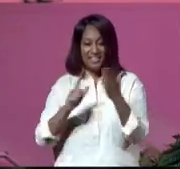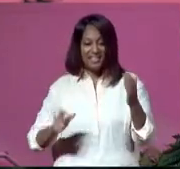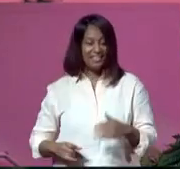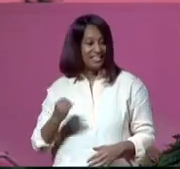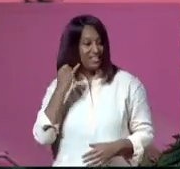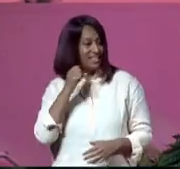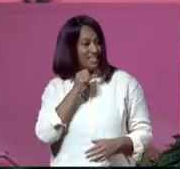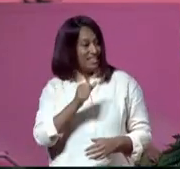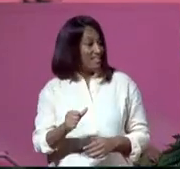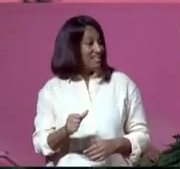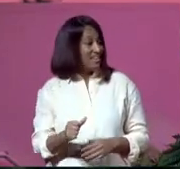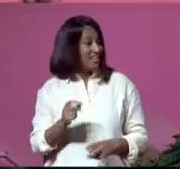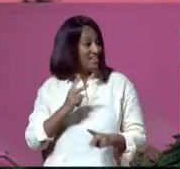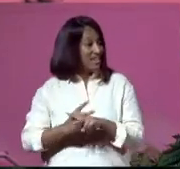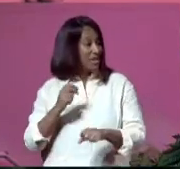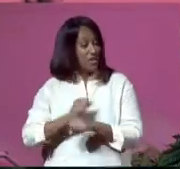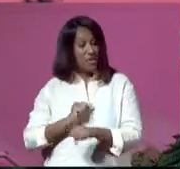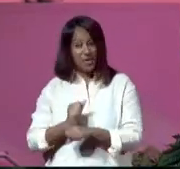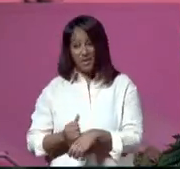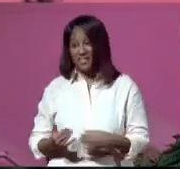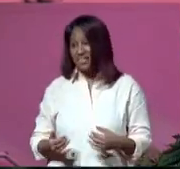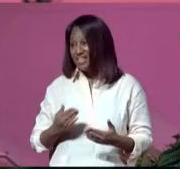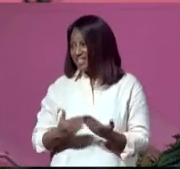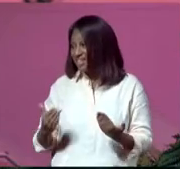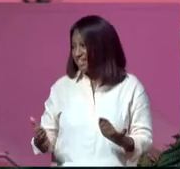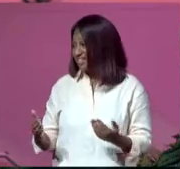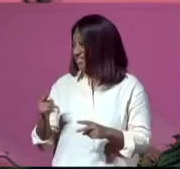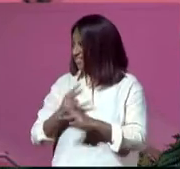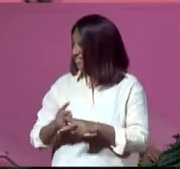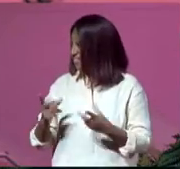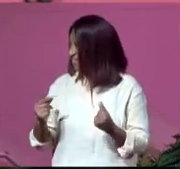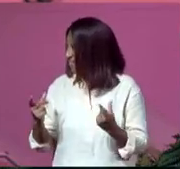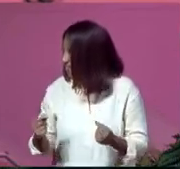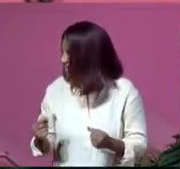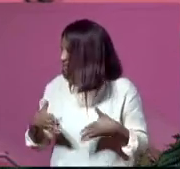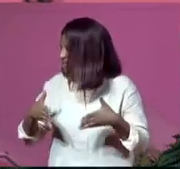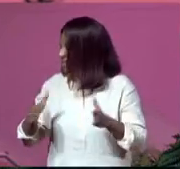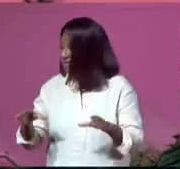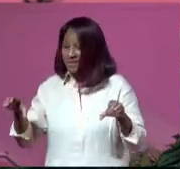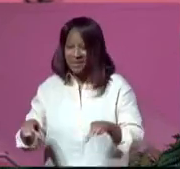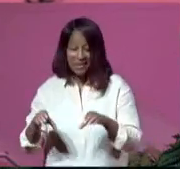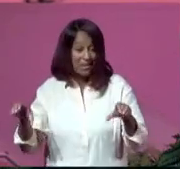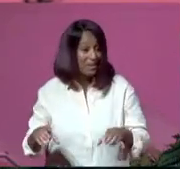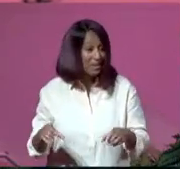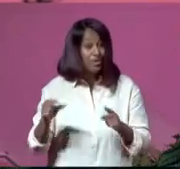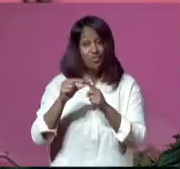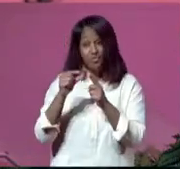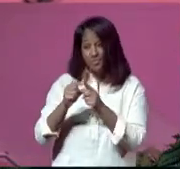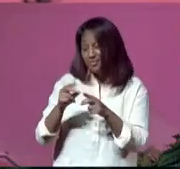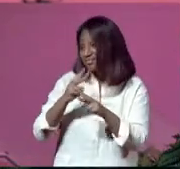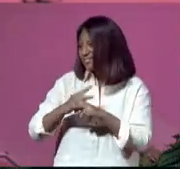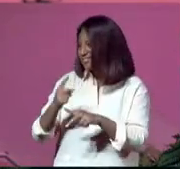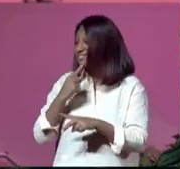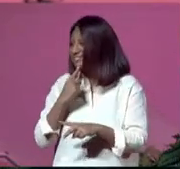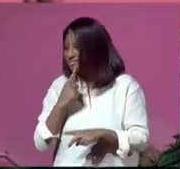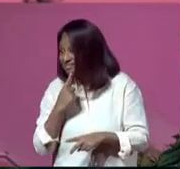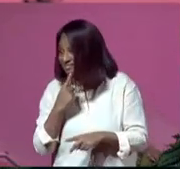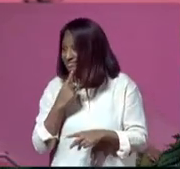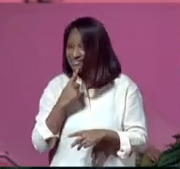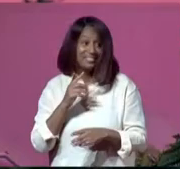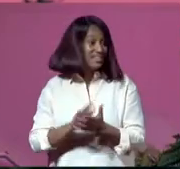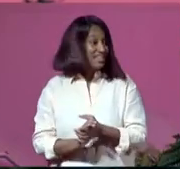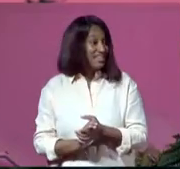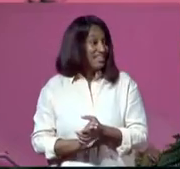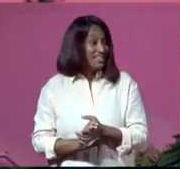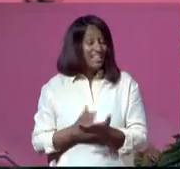me, there's some stuff I'ma keep doing. There's some ways I'ma keep acting. There's some words I'ma keep saying. There's some